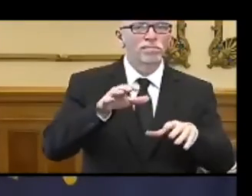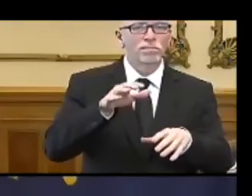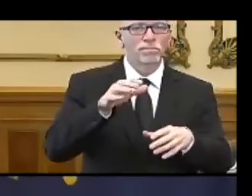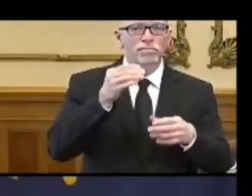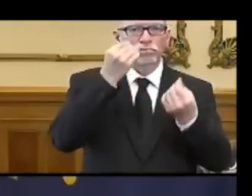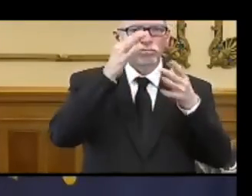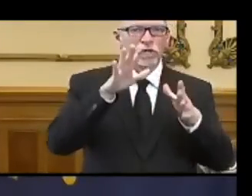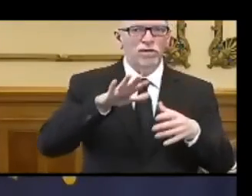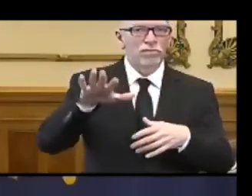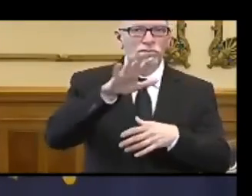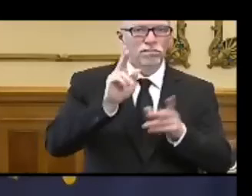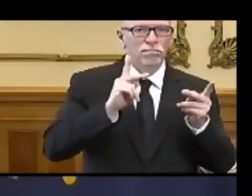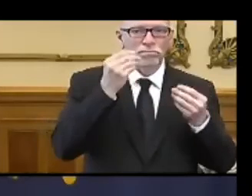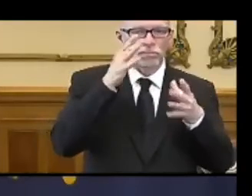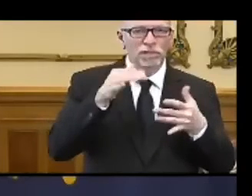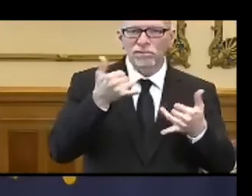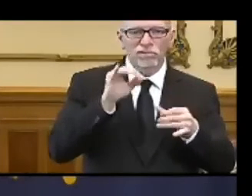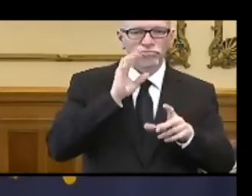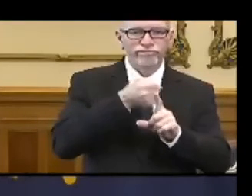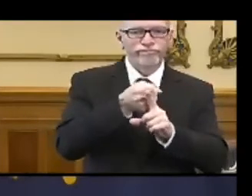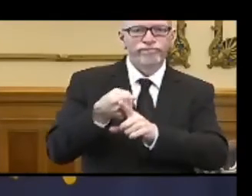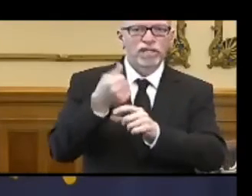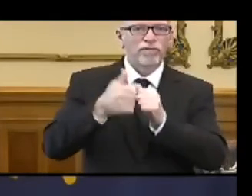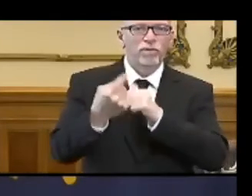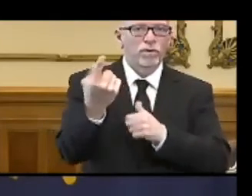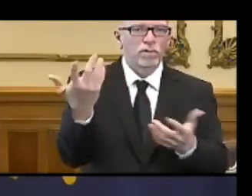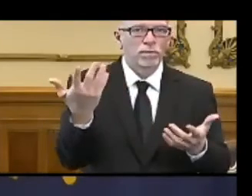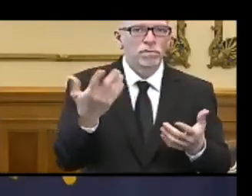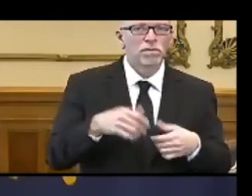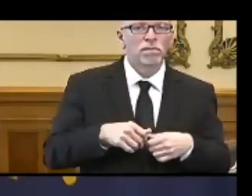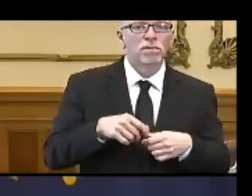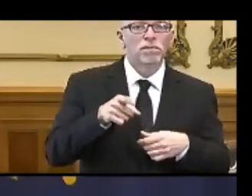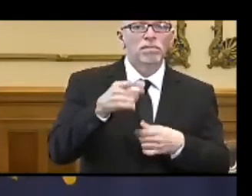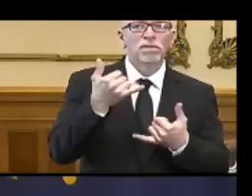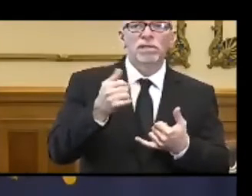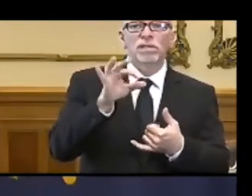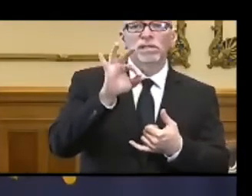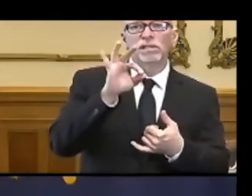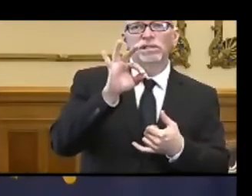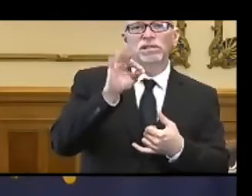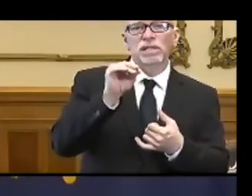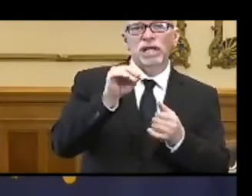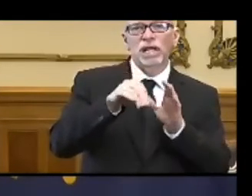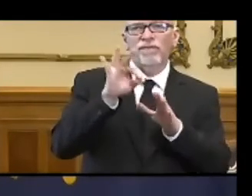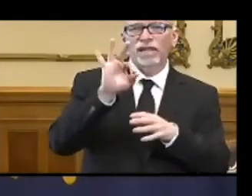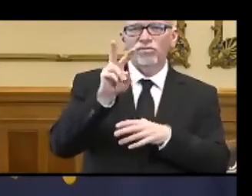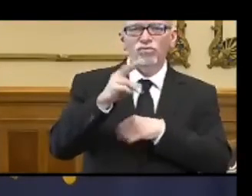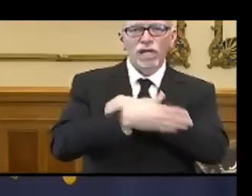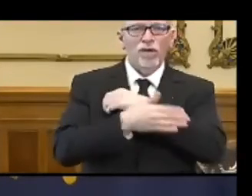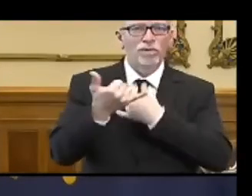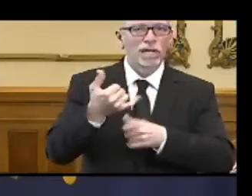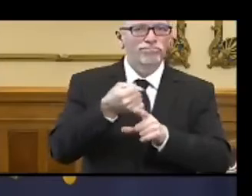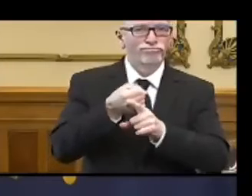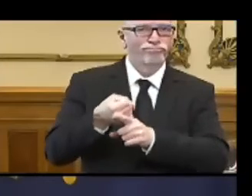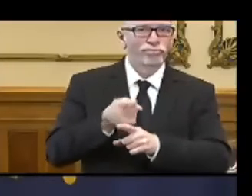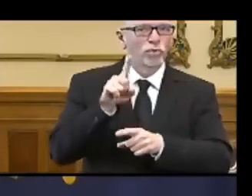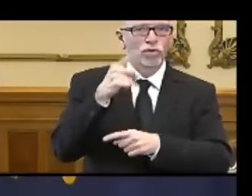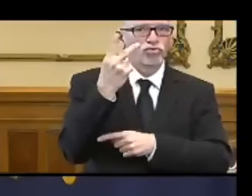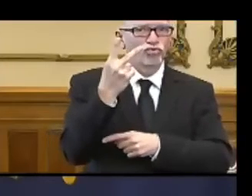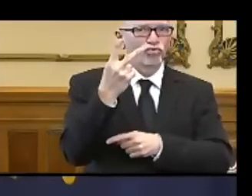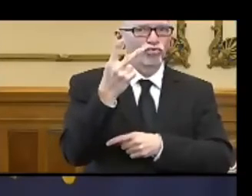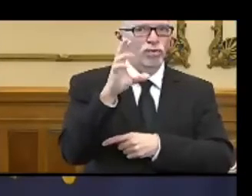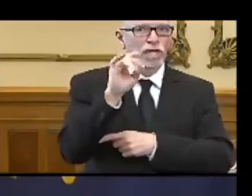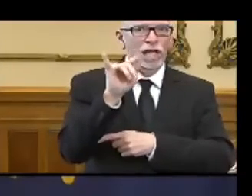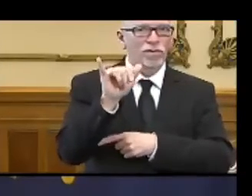so it's creeping into, it's in 90 of 92 of our counties right now, only 2